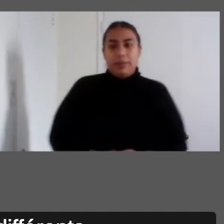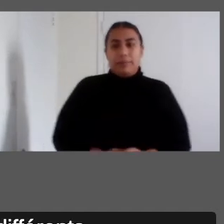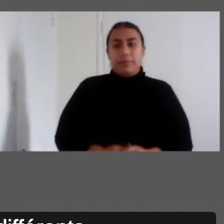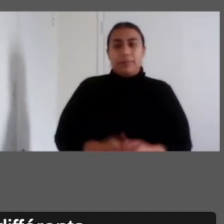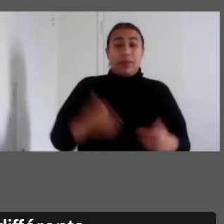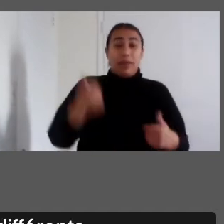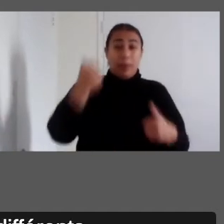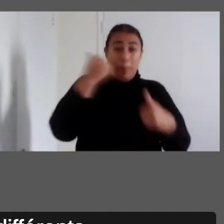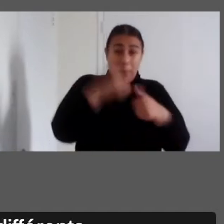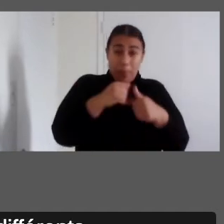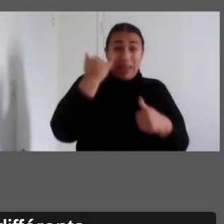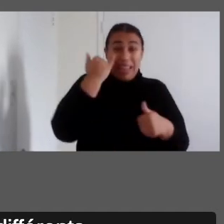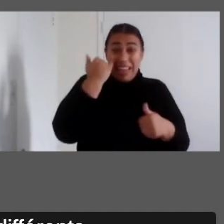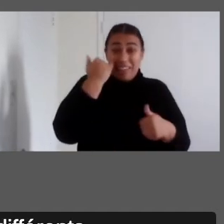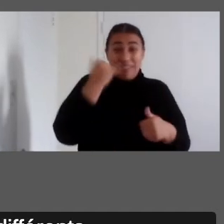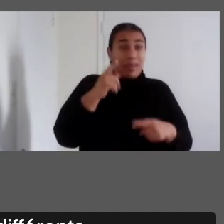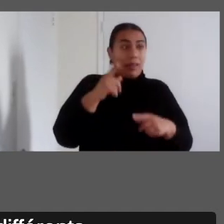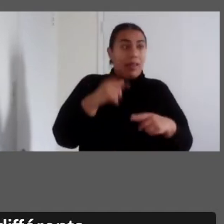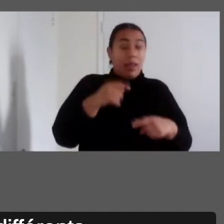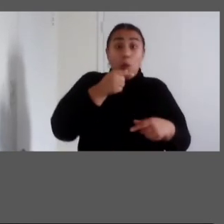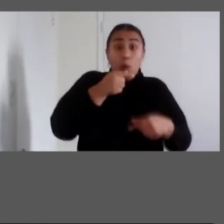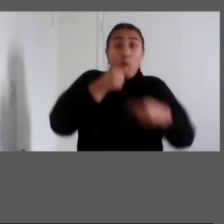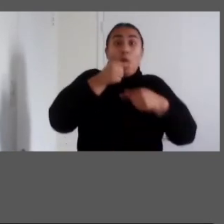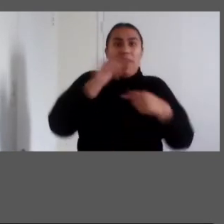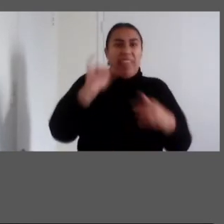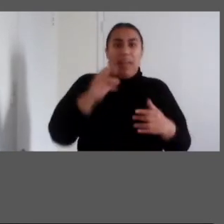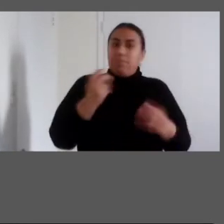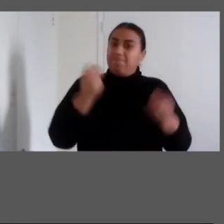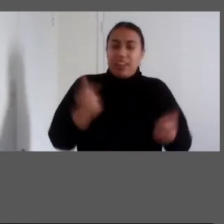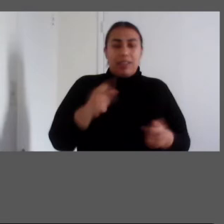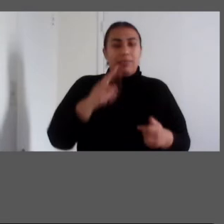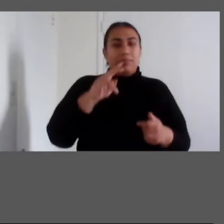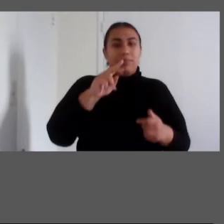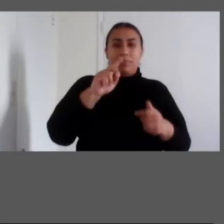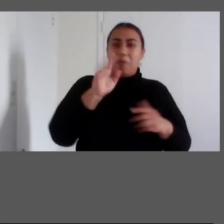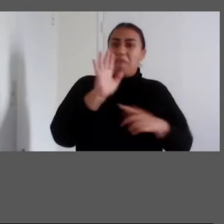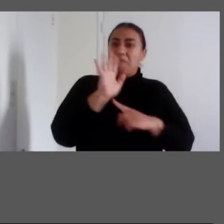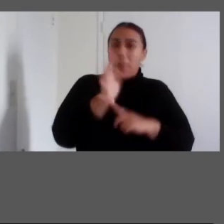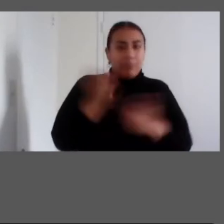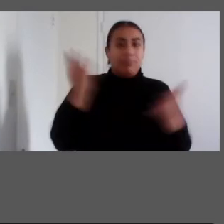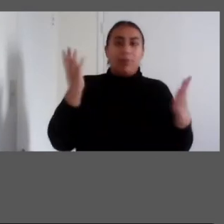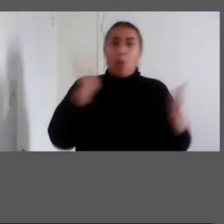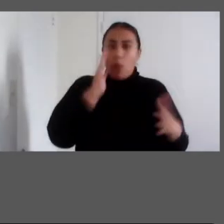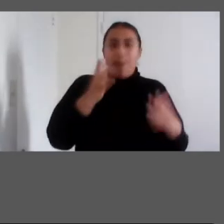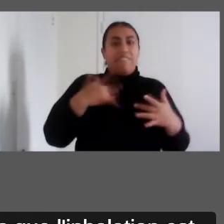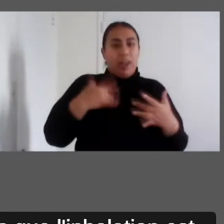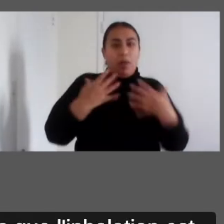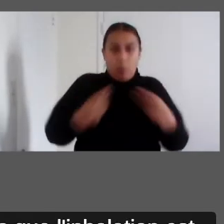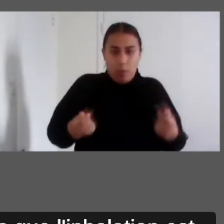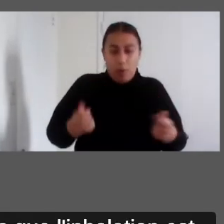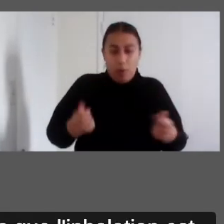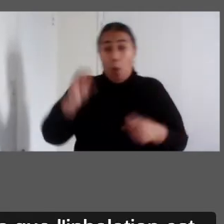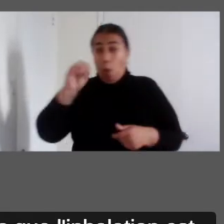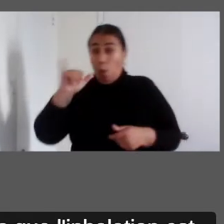devices, guys. They're very different. The difference between the ingestibles and inhalation is going to be time. Obviously, with an